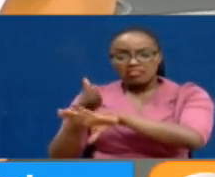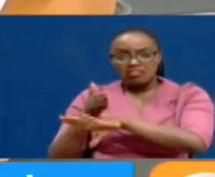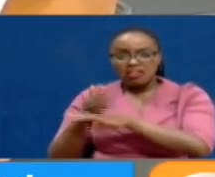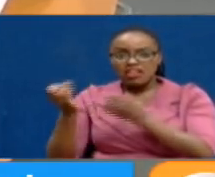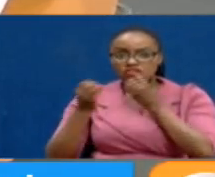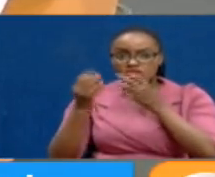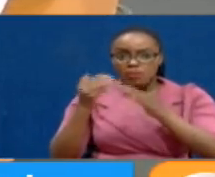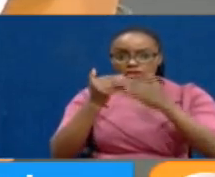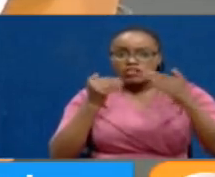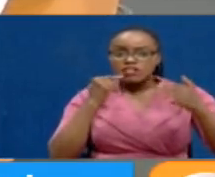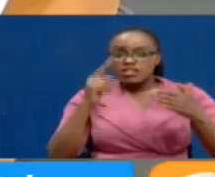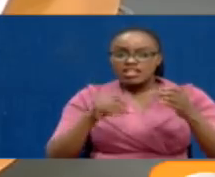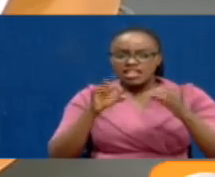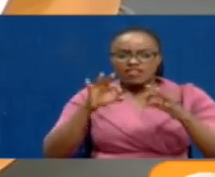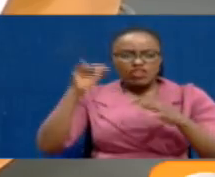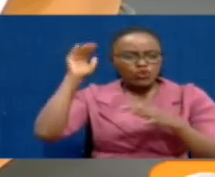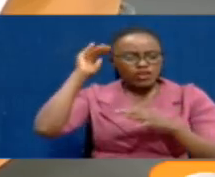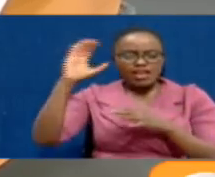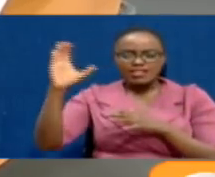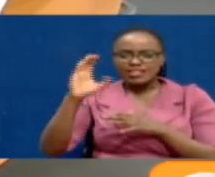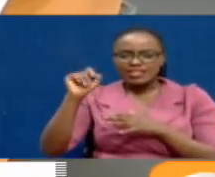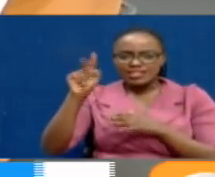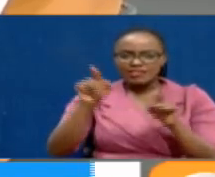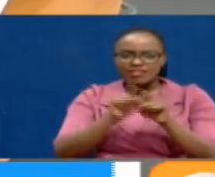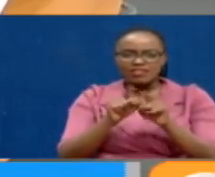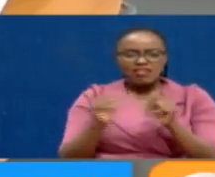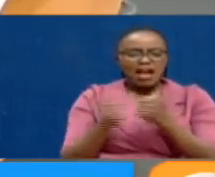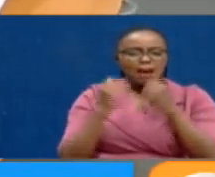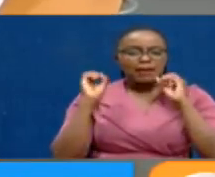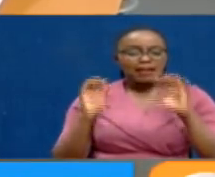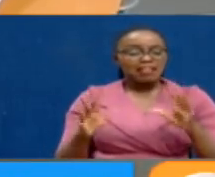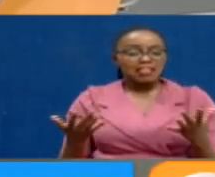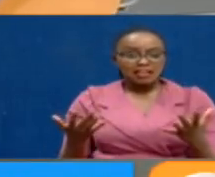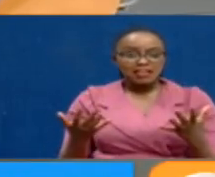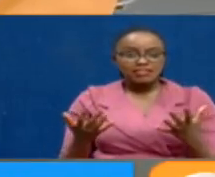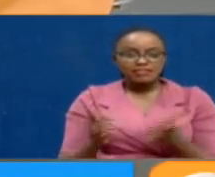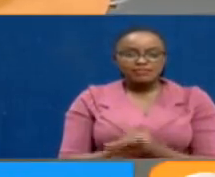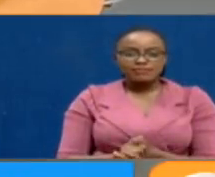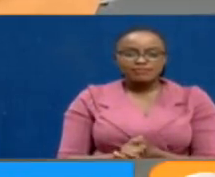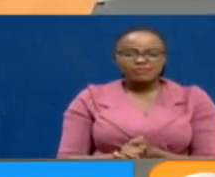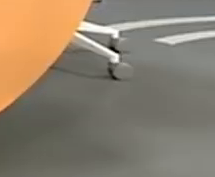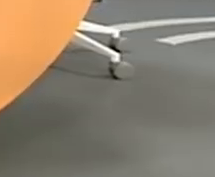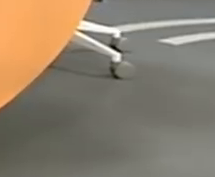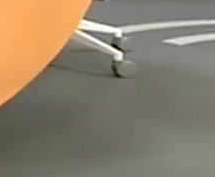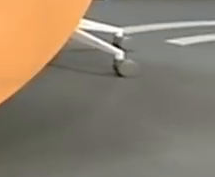Like I mentioned earlier on, if you didn't hear it at Citizen TV, it didn't happen. All right? We'll see you in a bit.